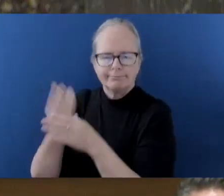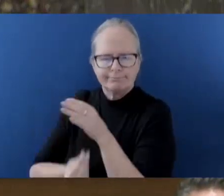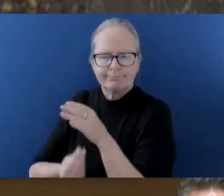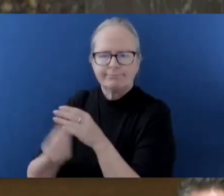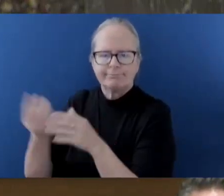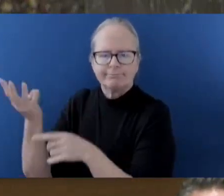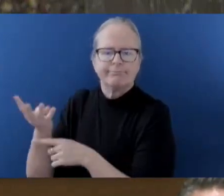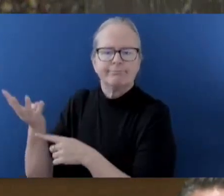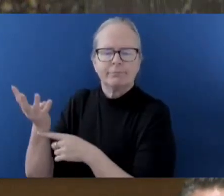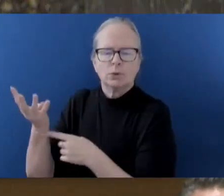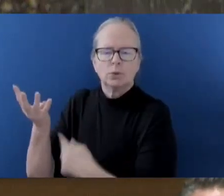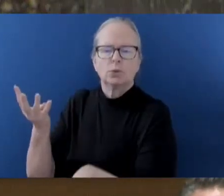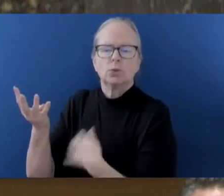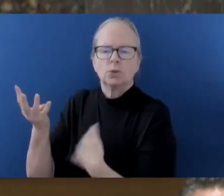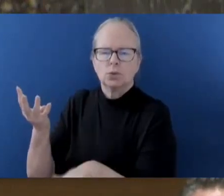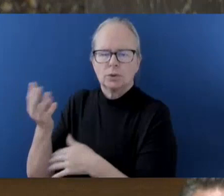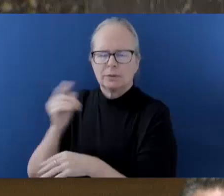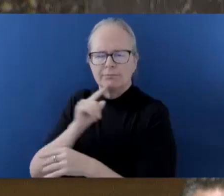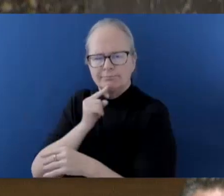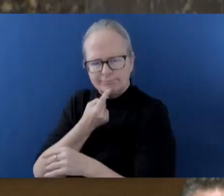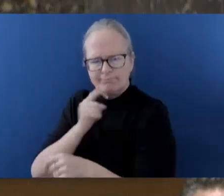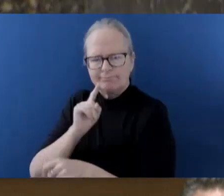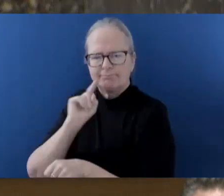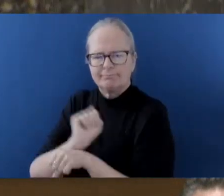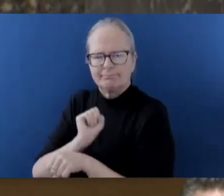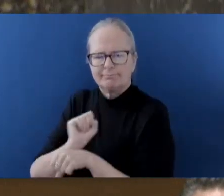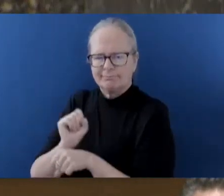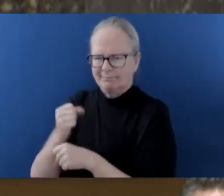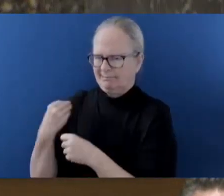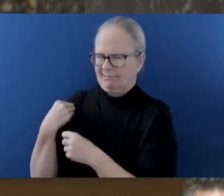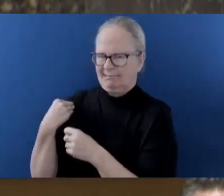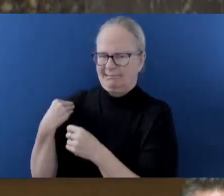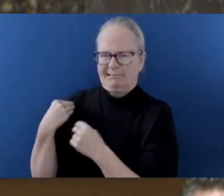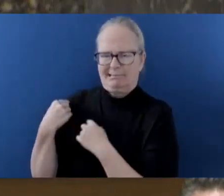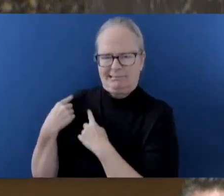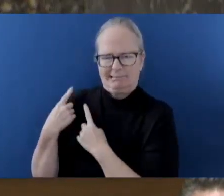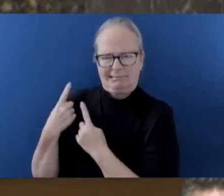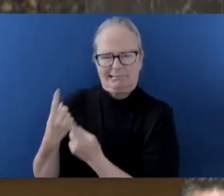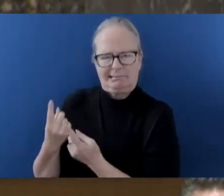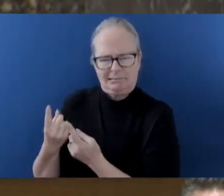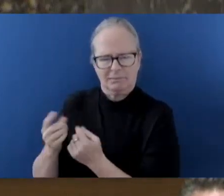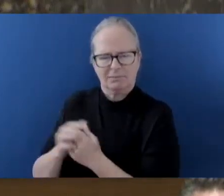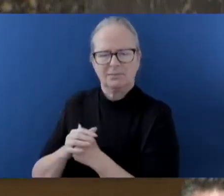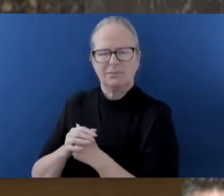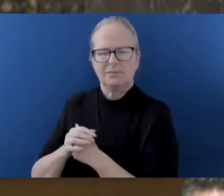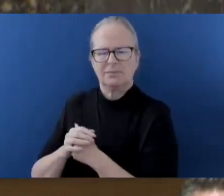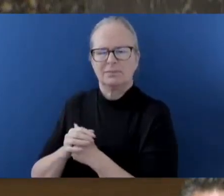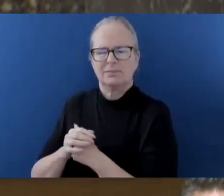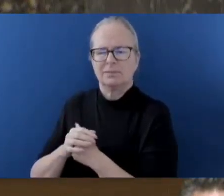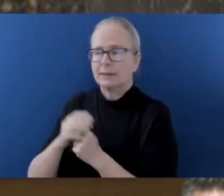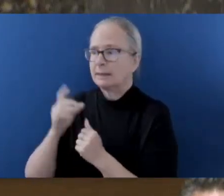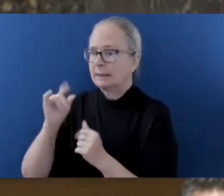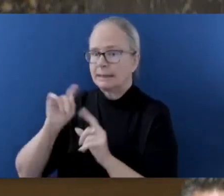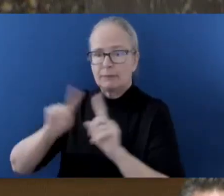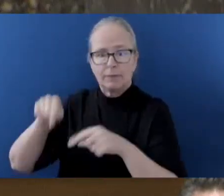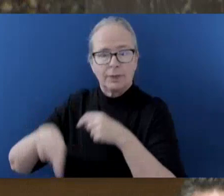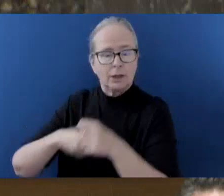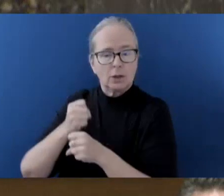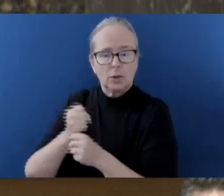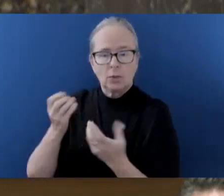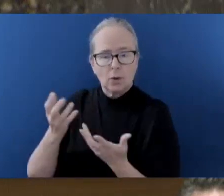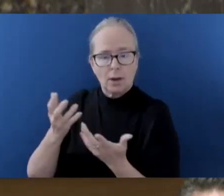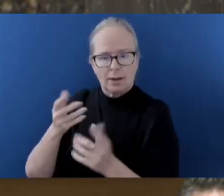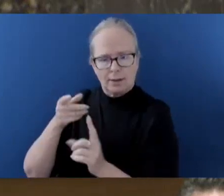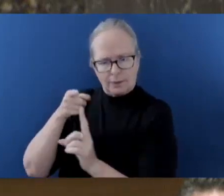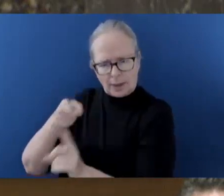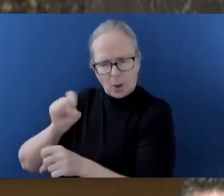in the budget last year was dramatically expanded the working group, the core of the BC